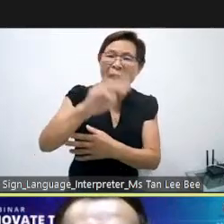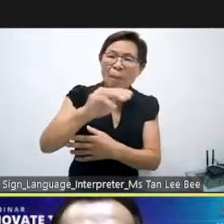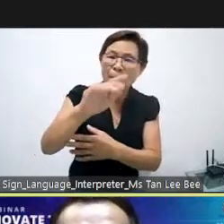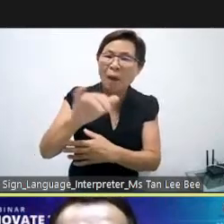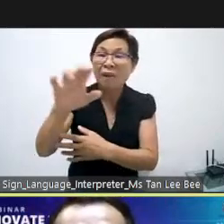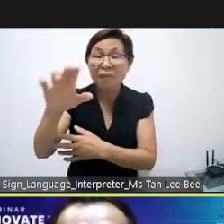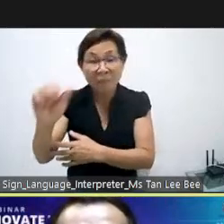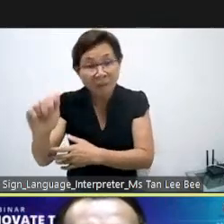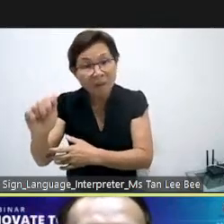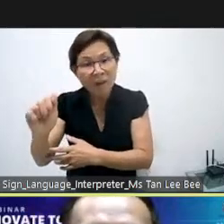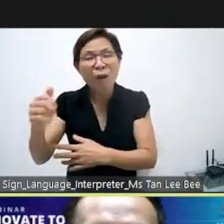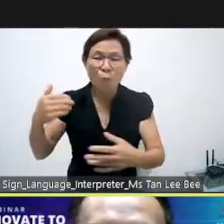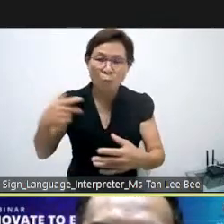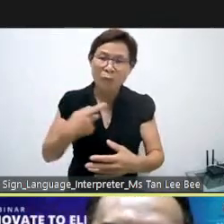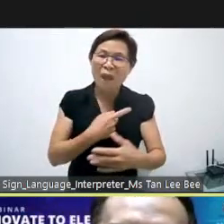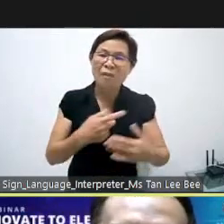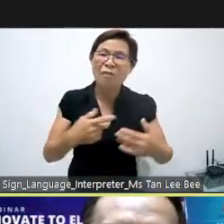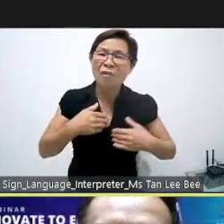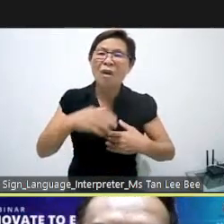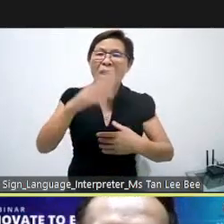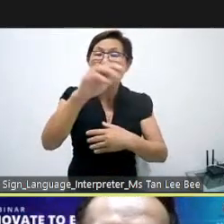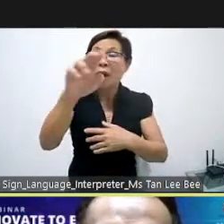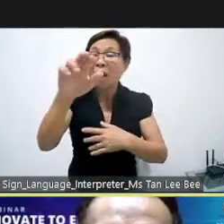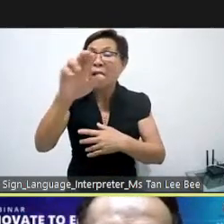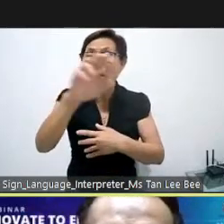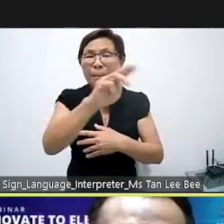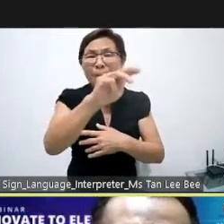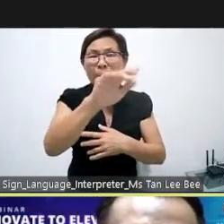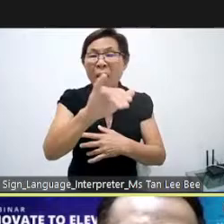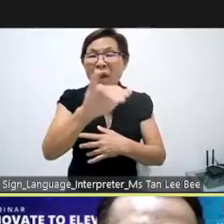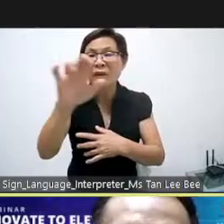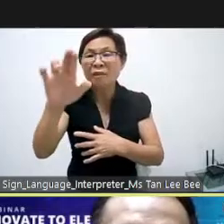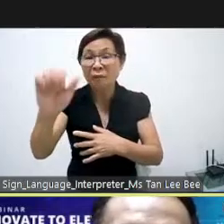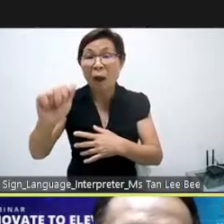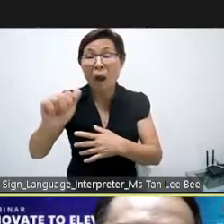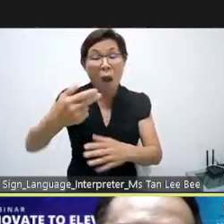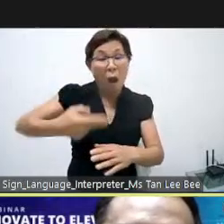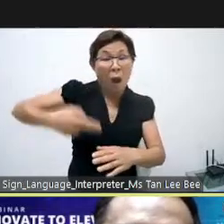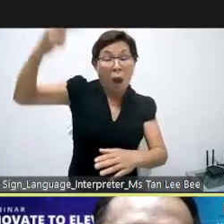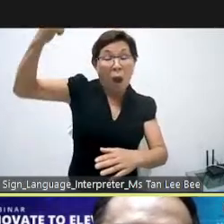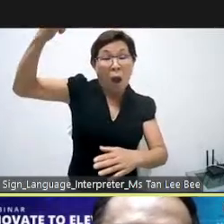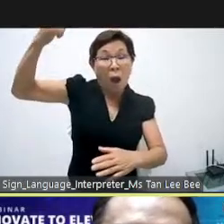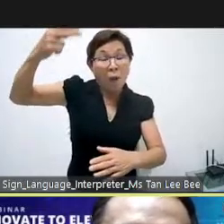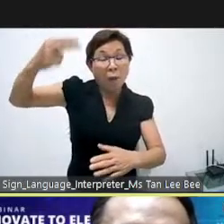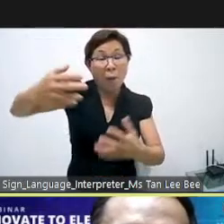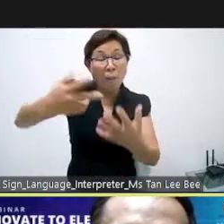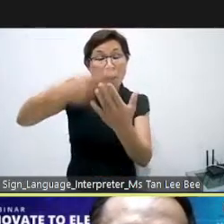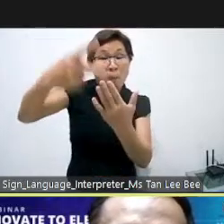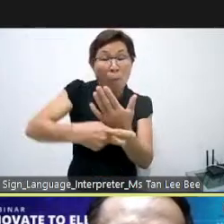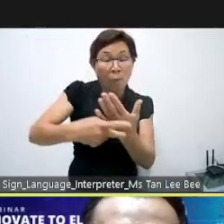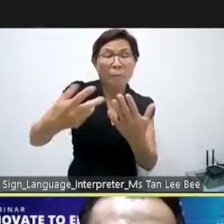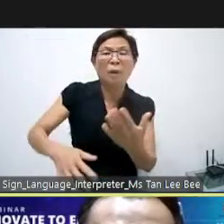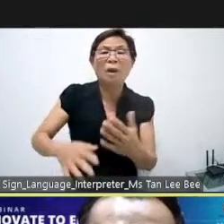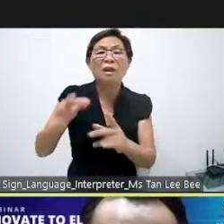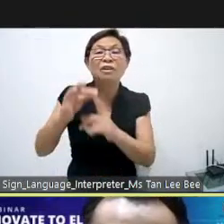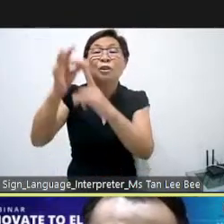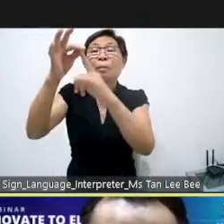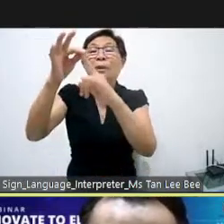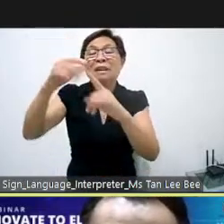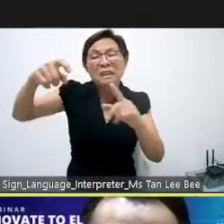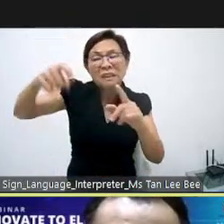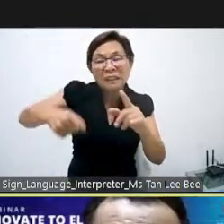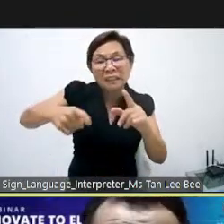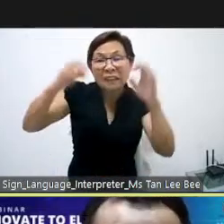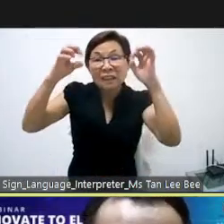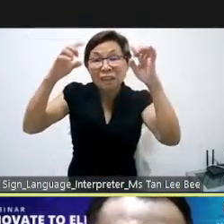MYRA that actually focus on high impact programs. I believe that when we talk about special needs education or special needs